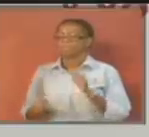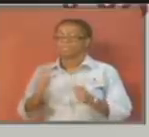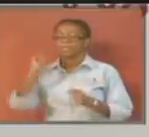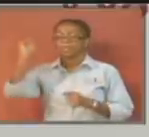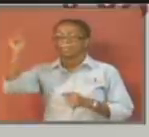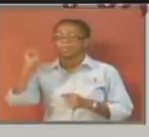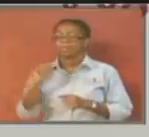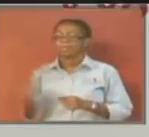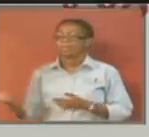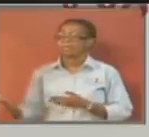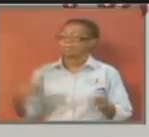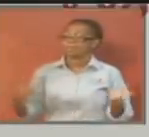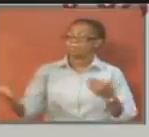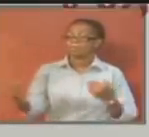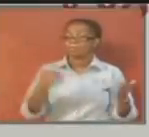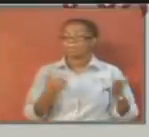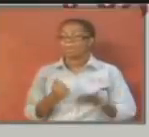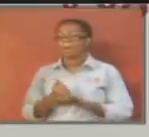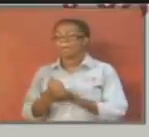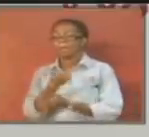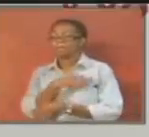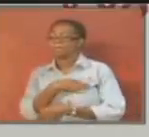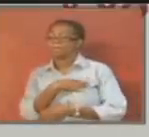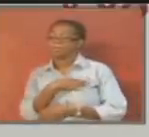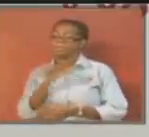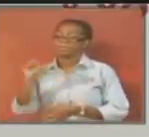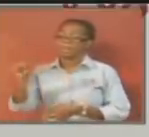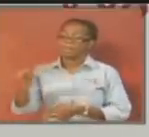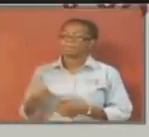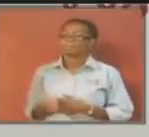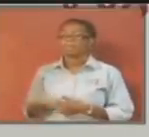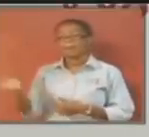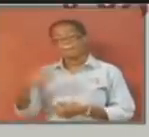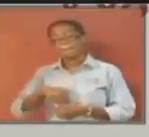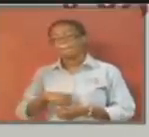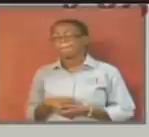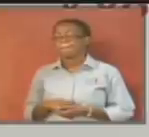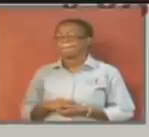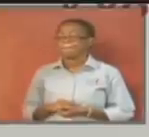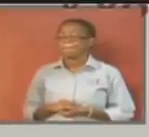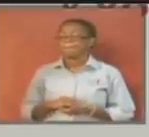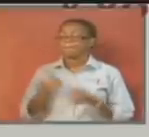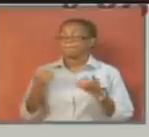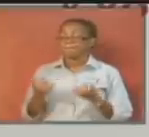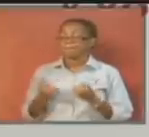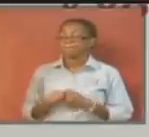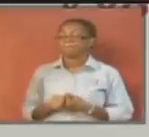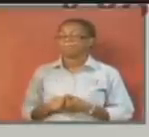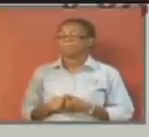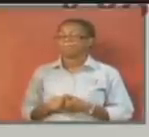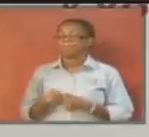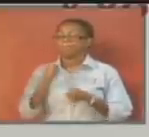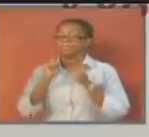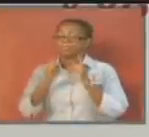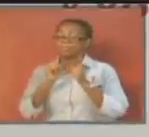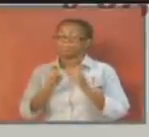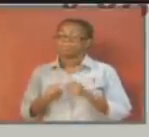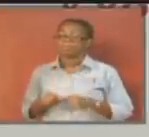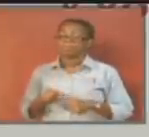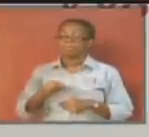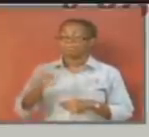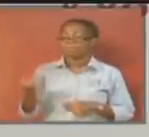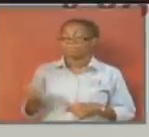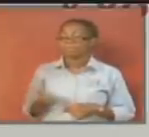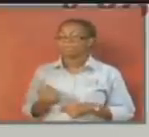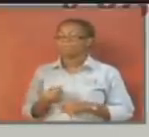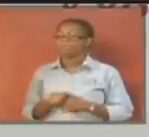issue of COVID-19 being treated in the private sector. And I just want to say, from the Ministry of Health's perspective, the private sector